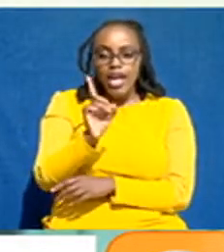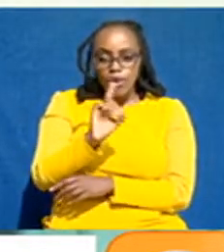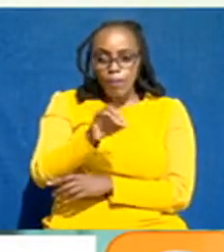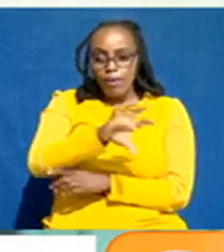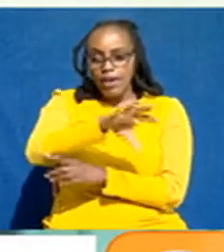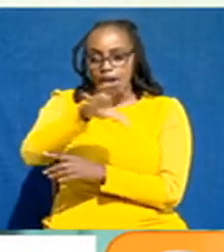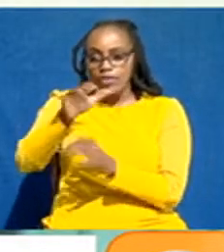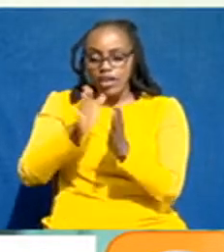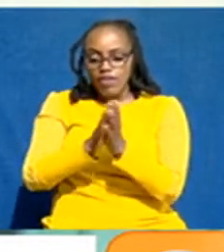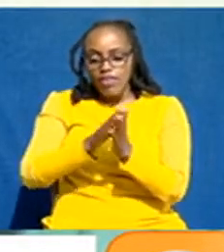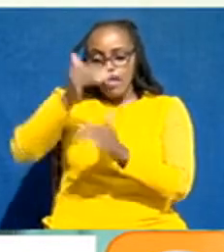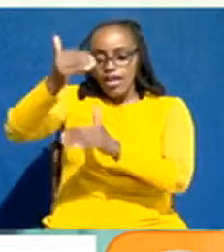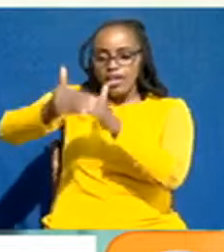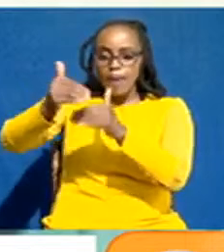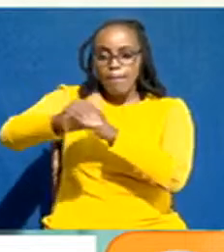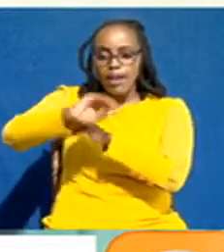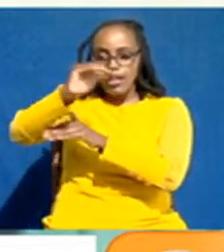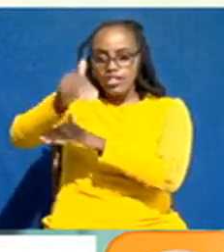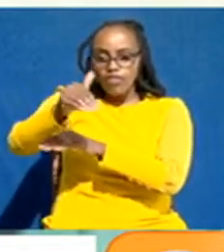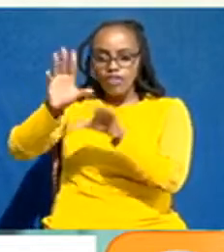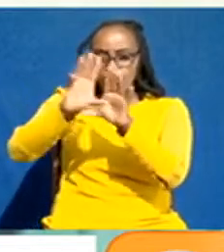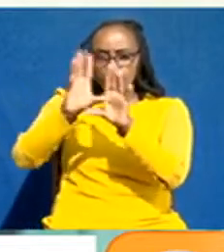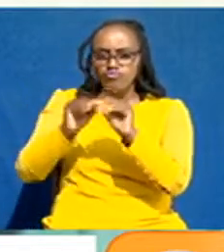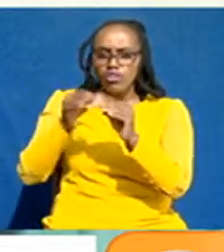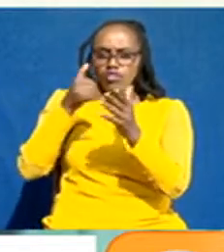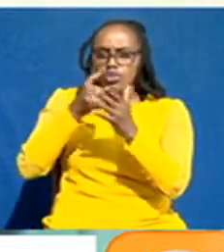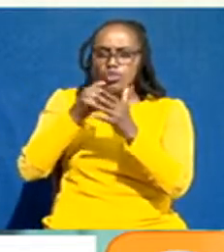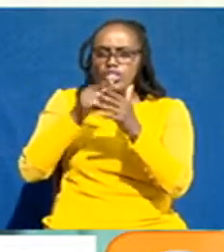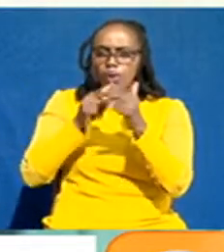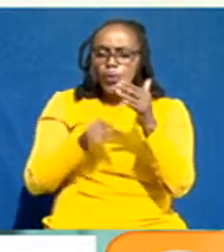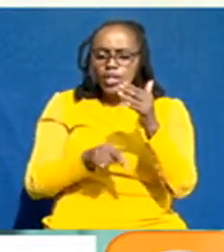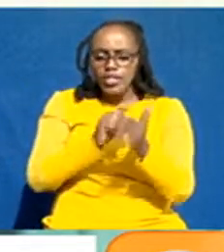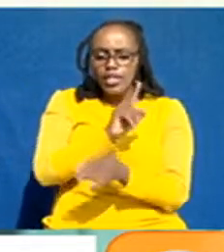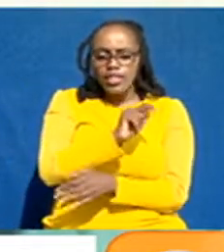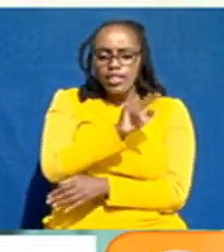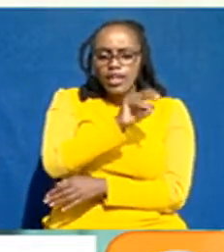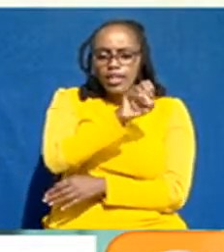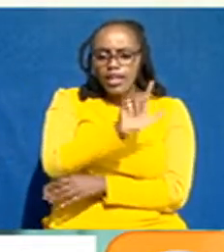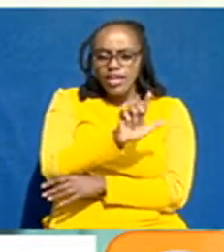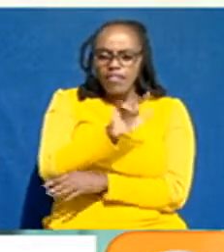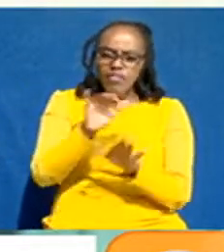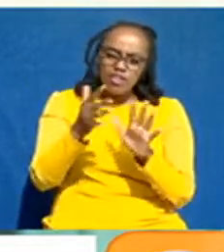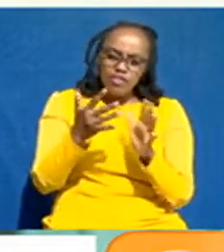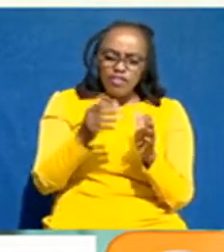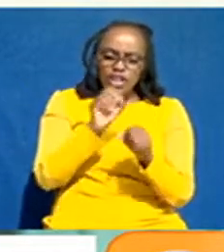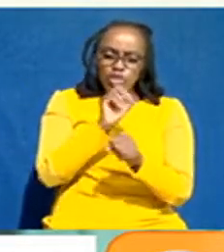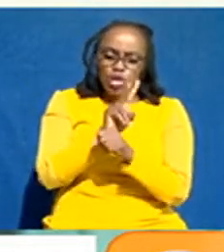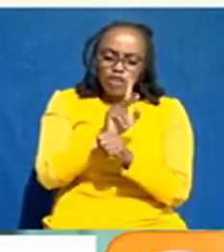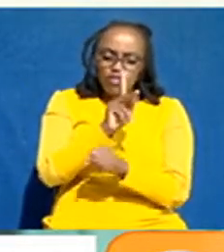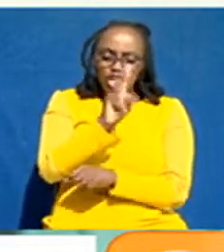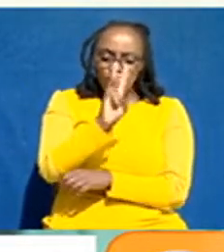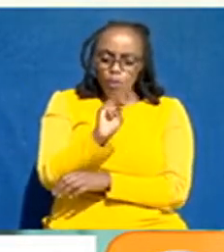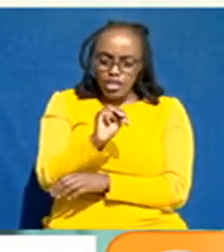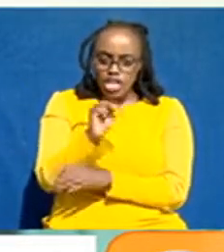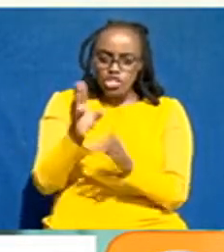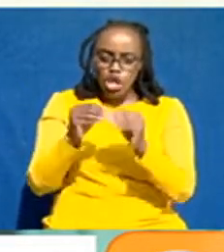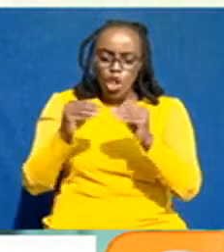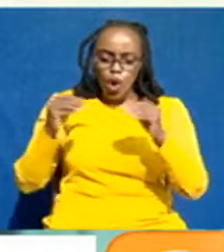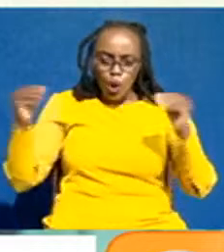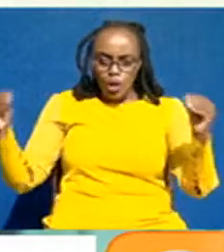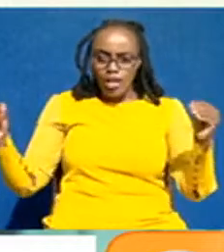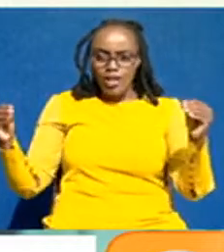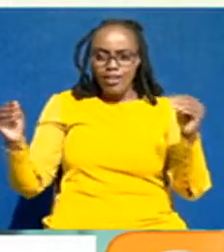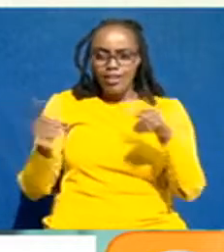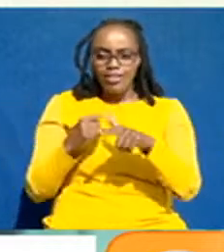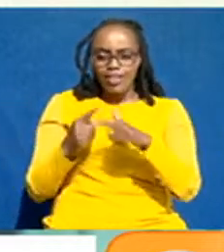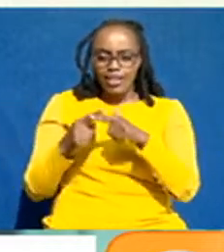the neighboring towns. It comprises of the tunnel, which is around 12 kilometers long, which taps